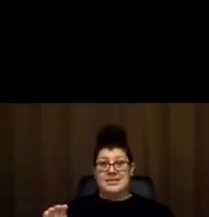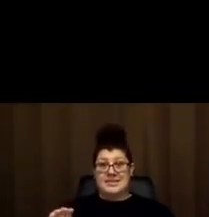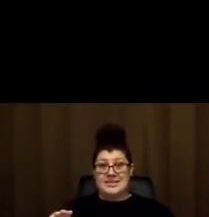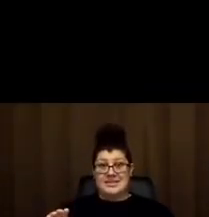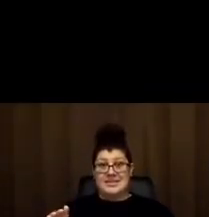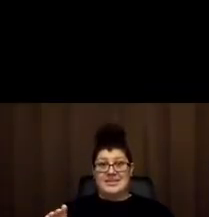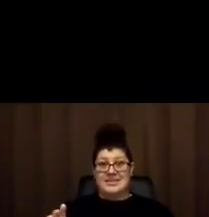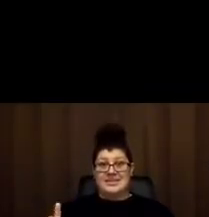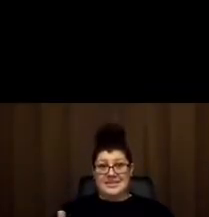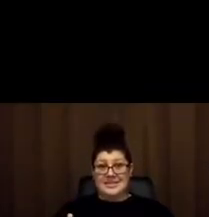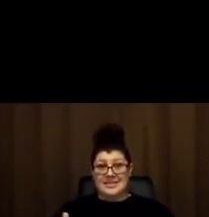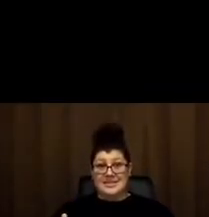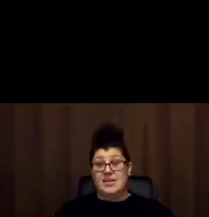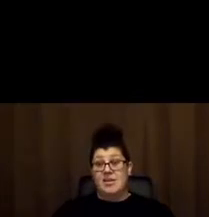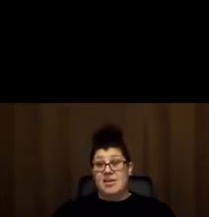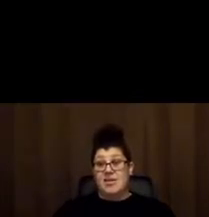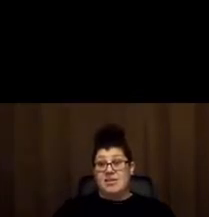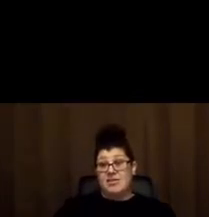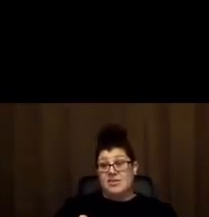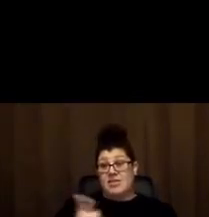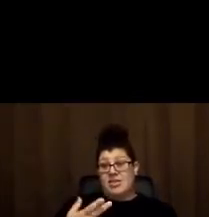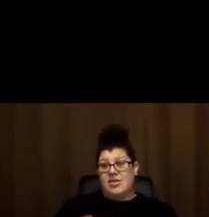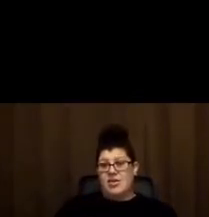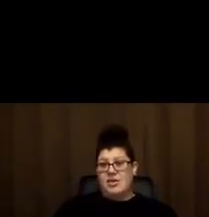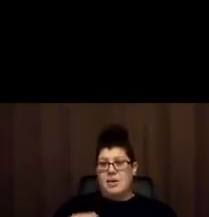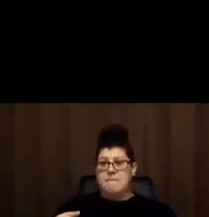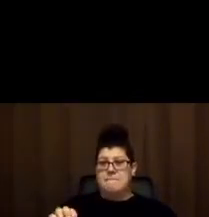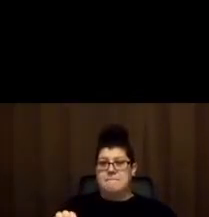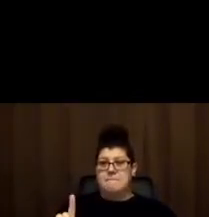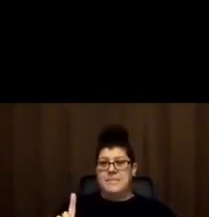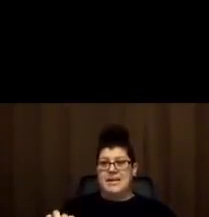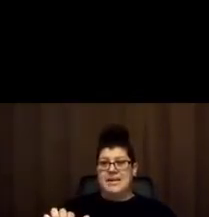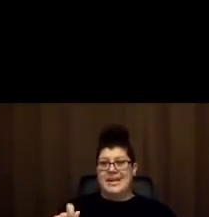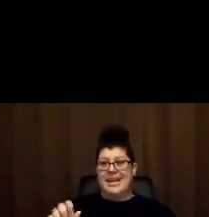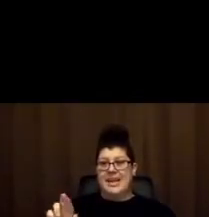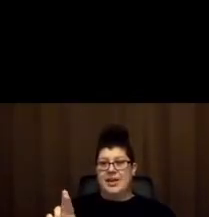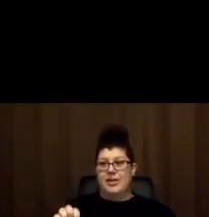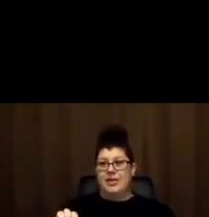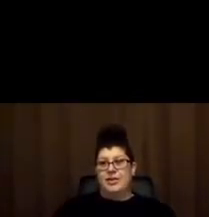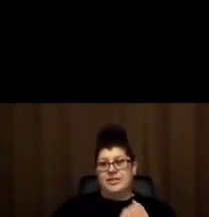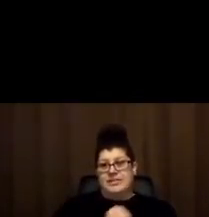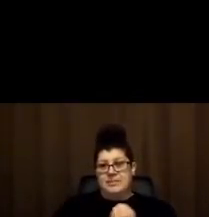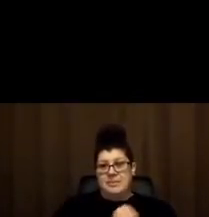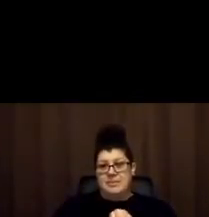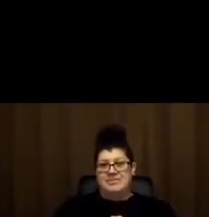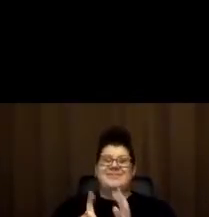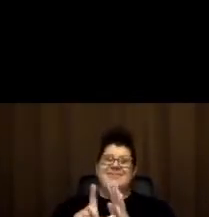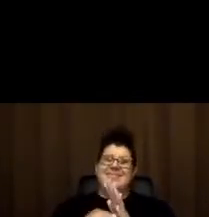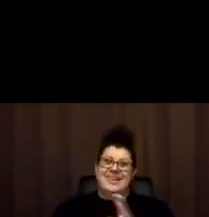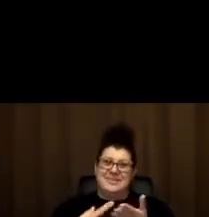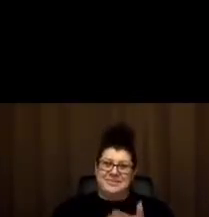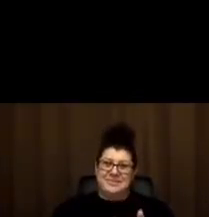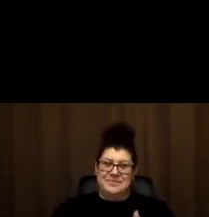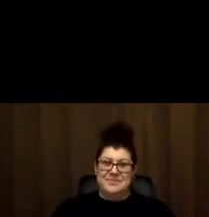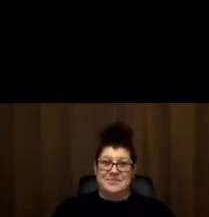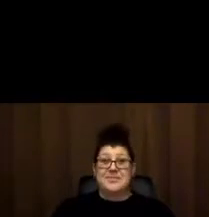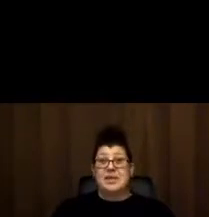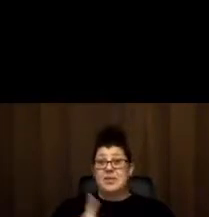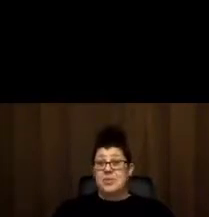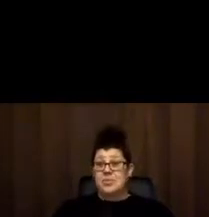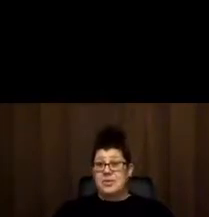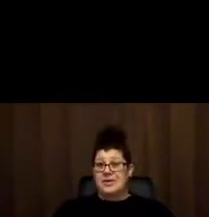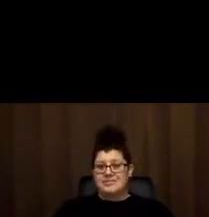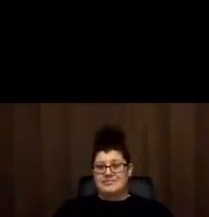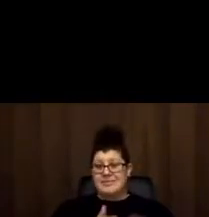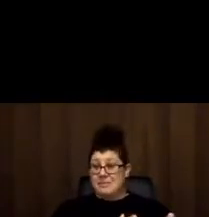additional coverage in the form of a Medicare supplement plan. We'll talk more about that later. Now, when choosing a Medicare plan, you have two